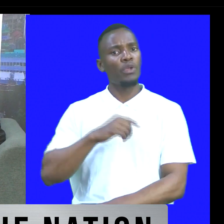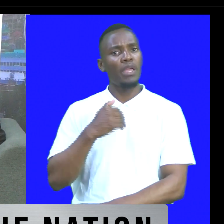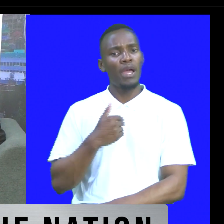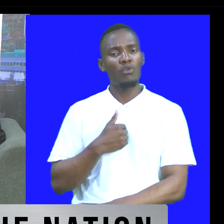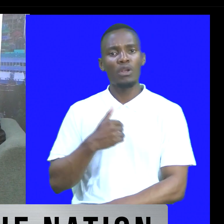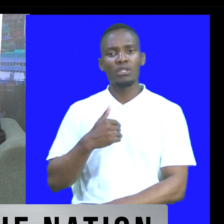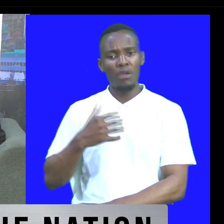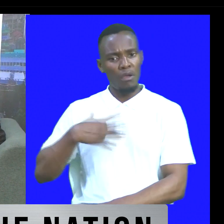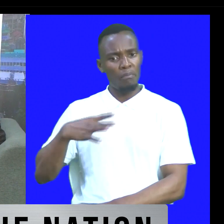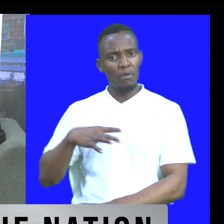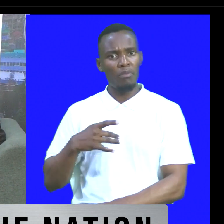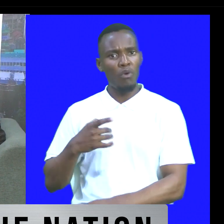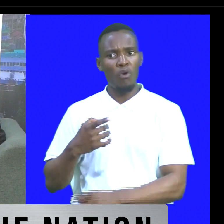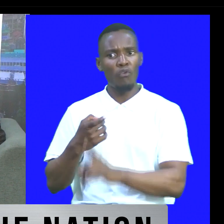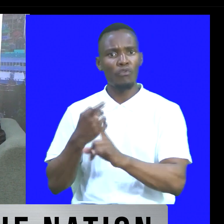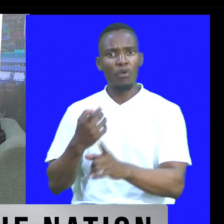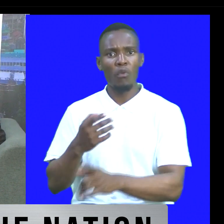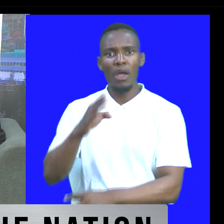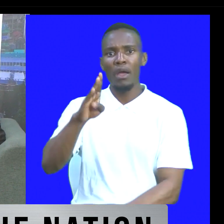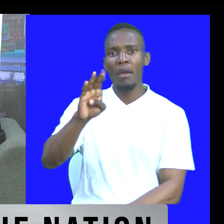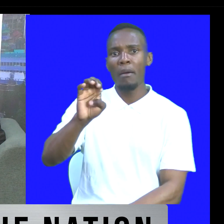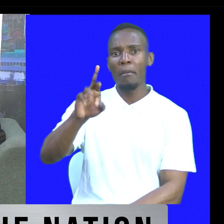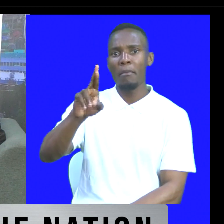Germany, actually in Berlin,